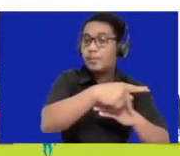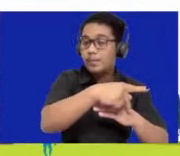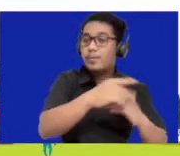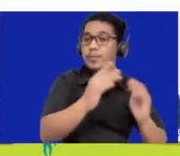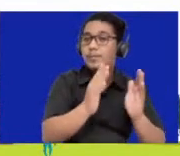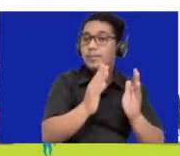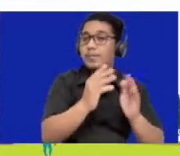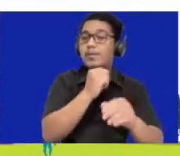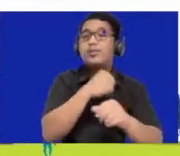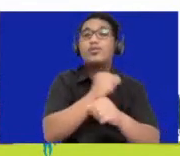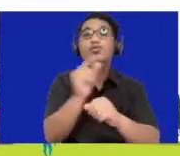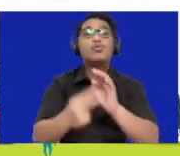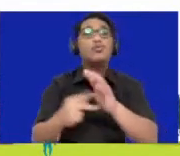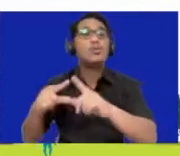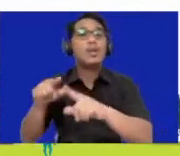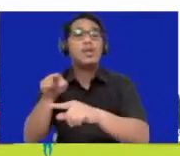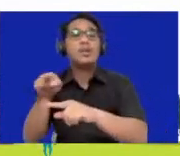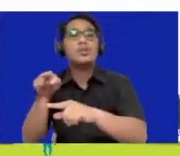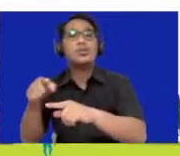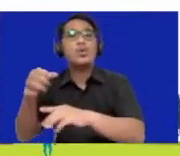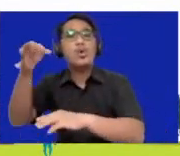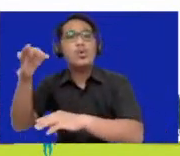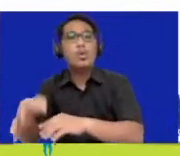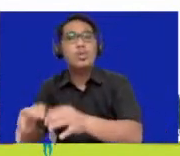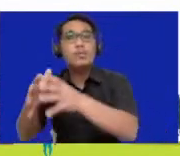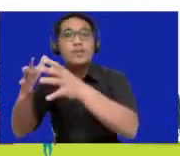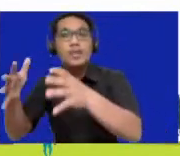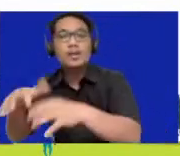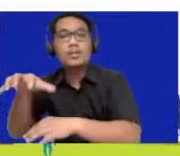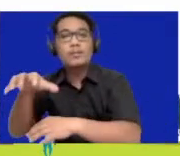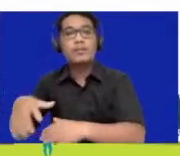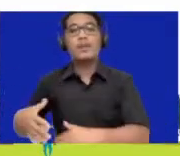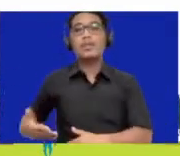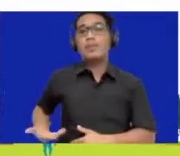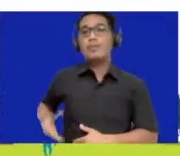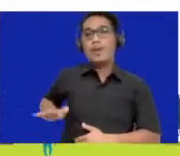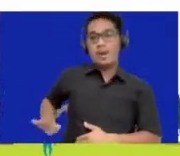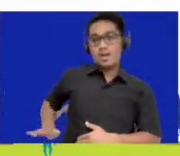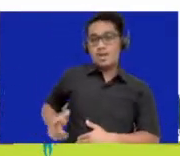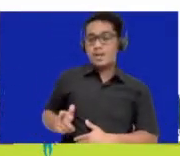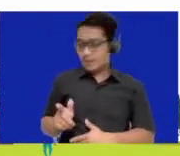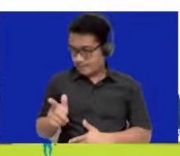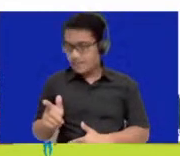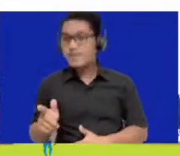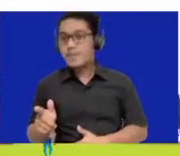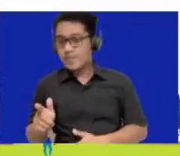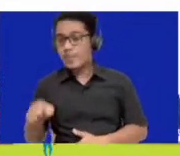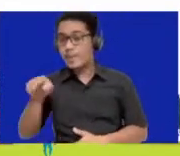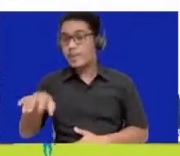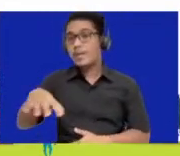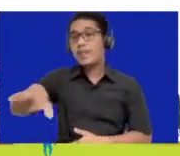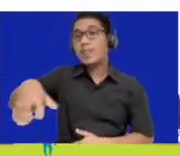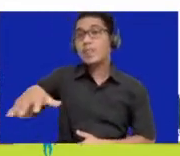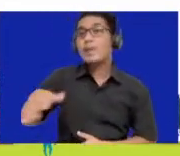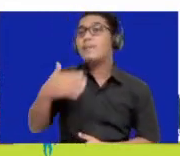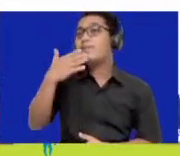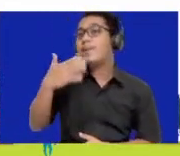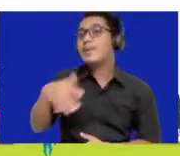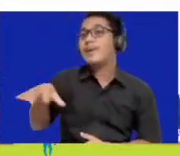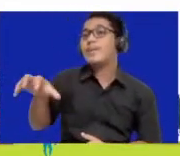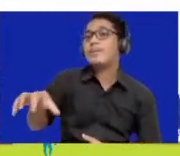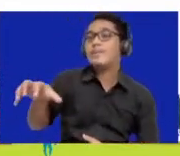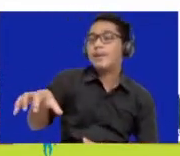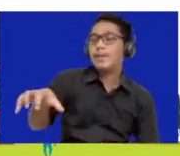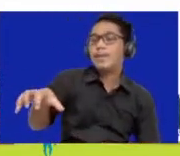the southwestern part of the country. And that is the area that is subjected on an annual